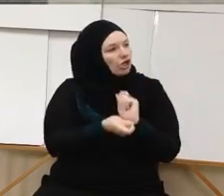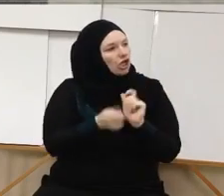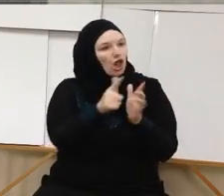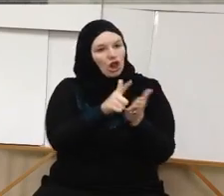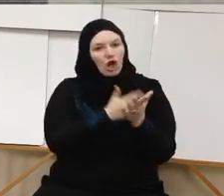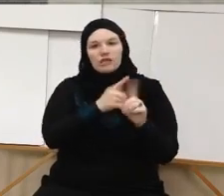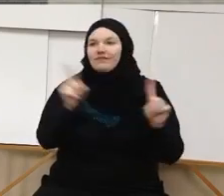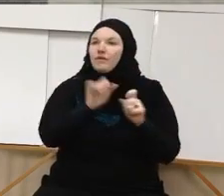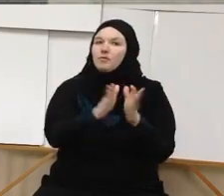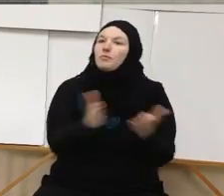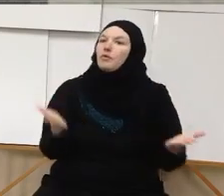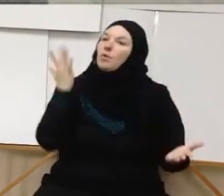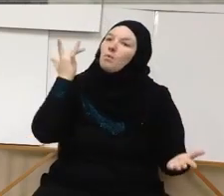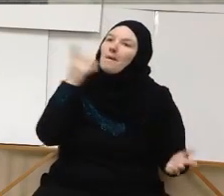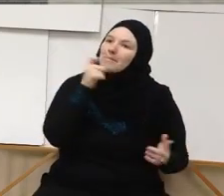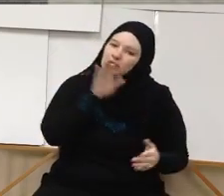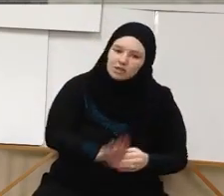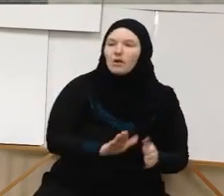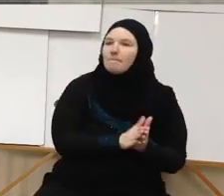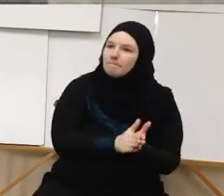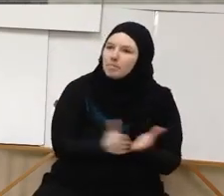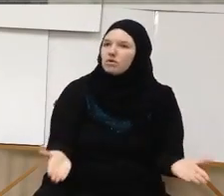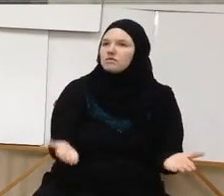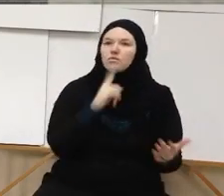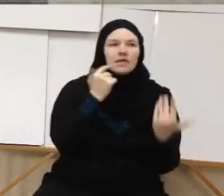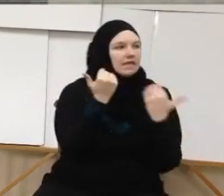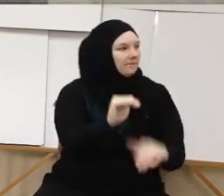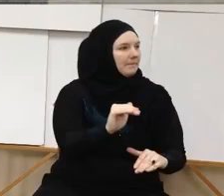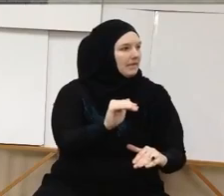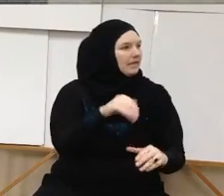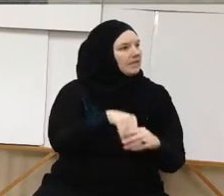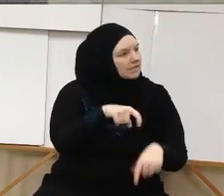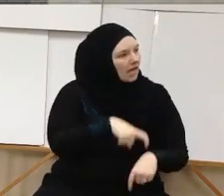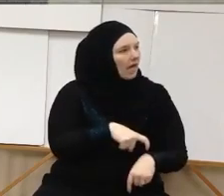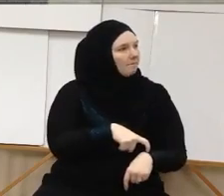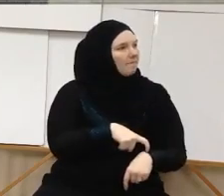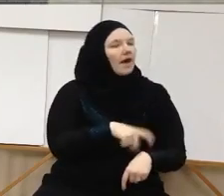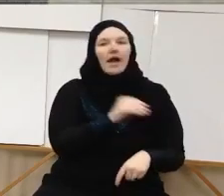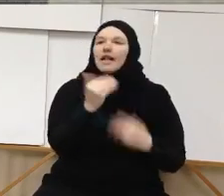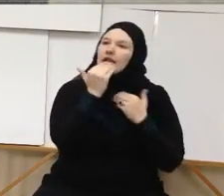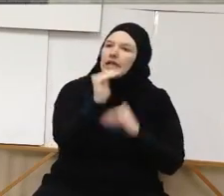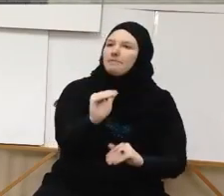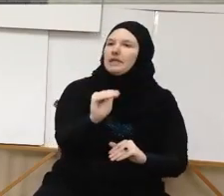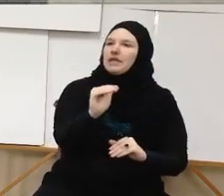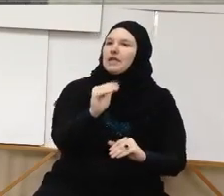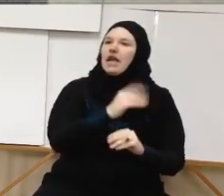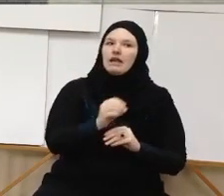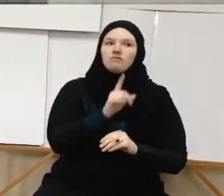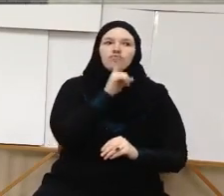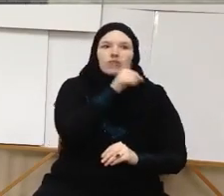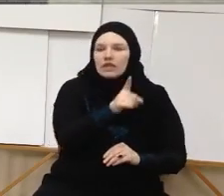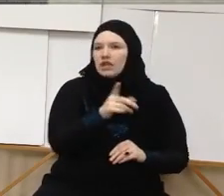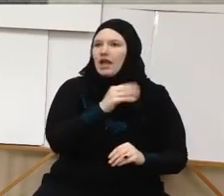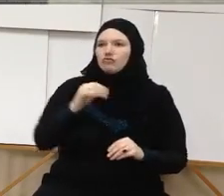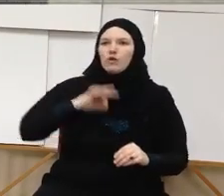books, it is because their books were limited in time and were limited in authenticity and